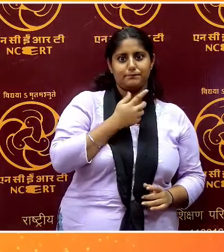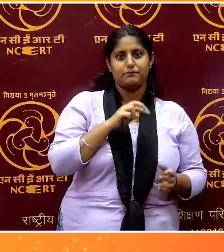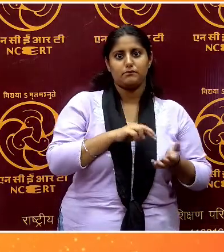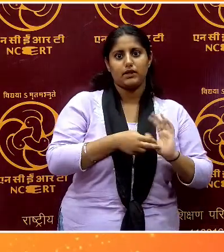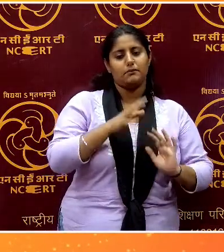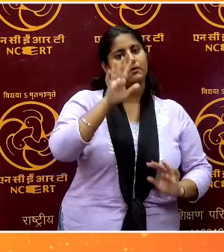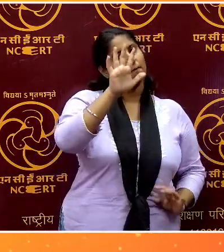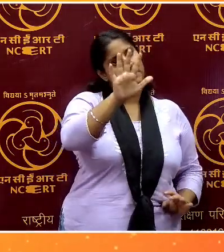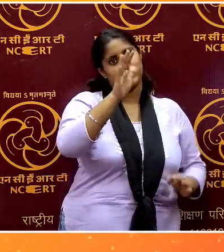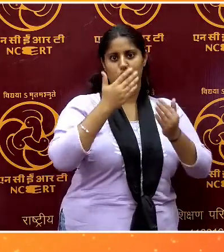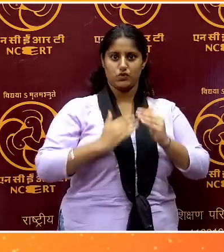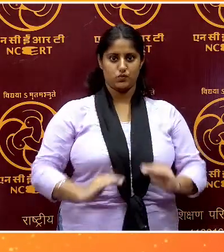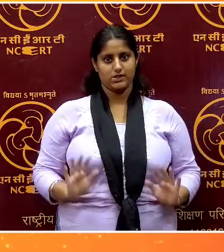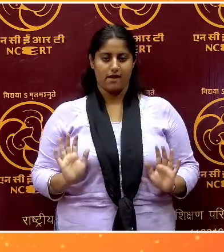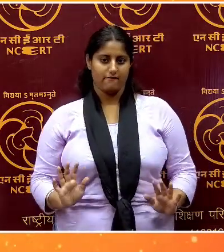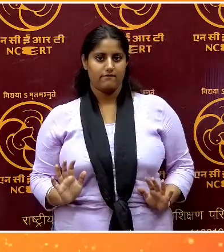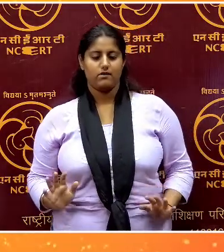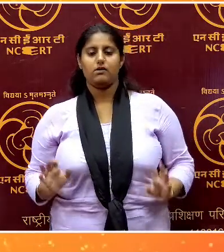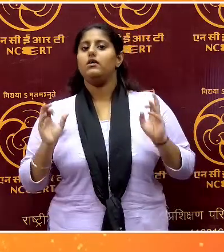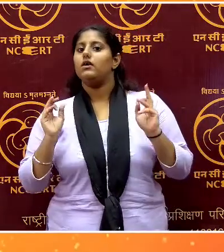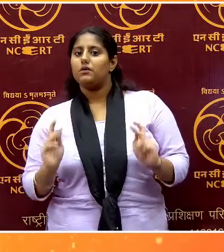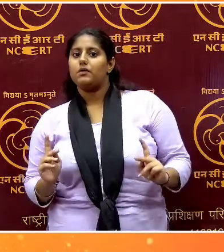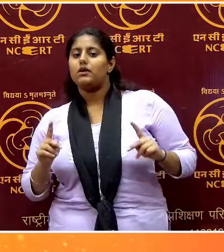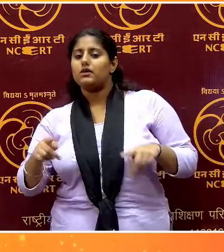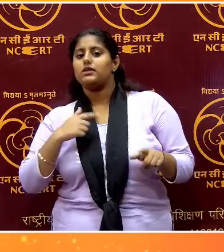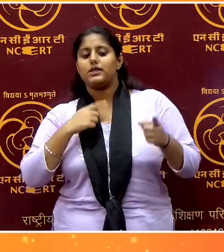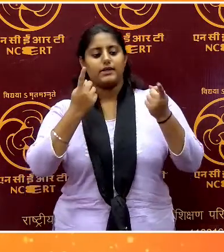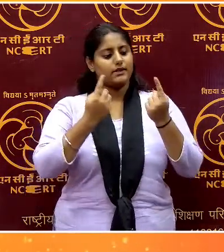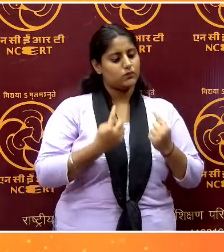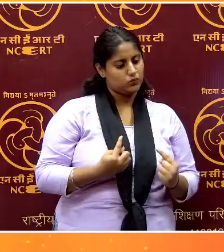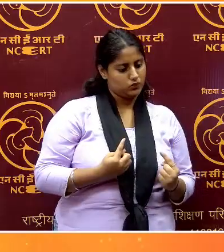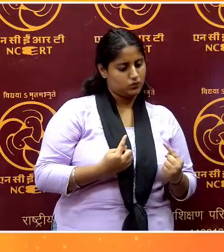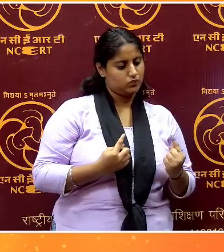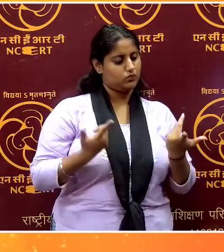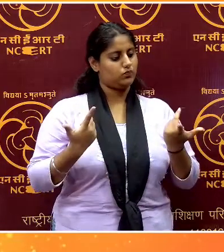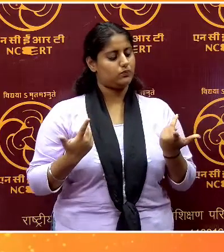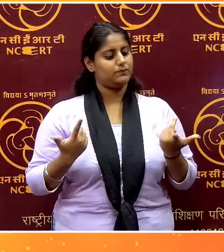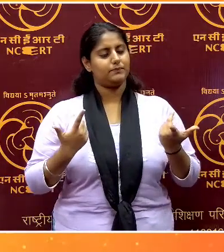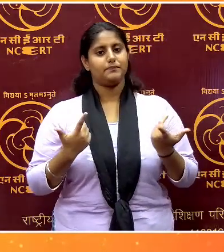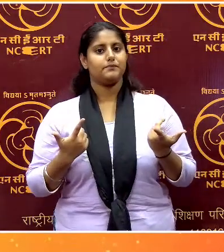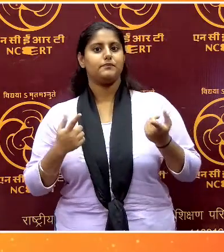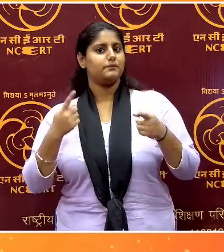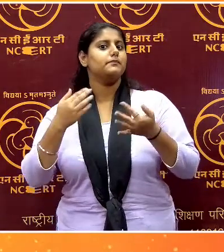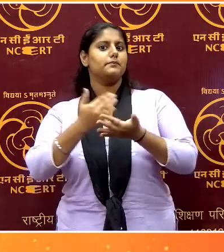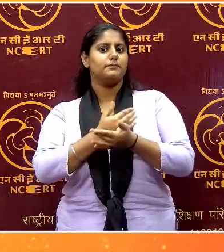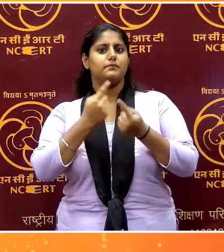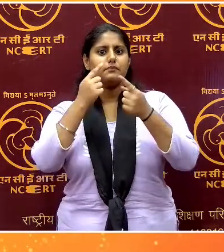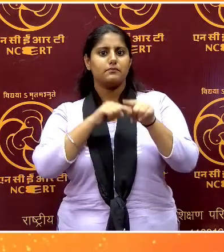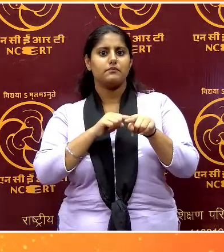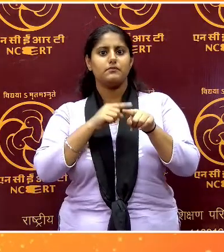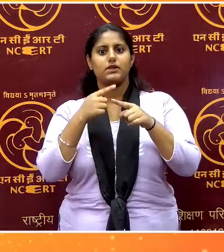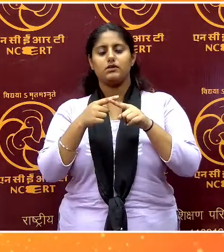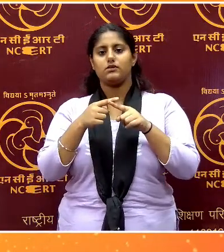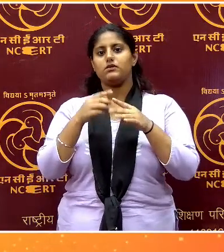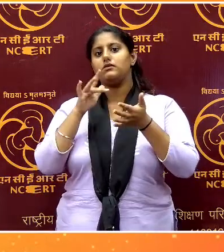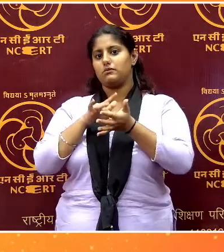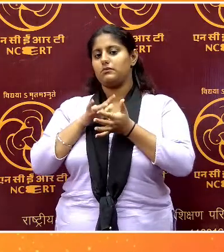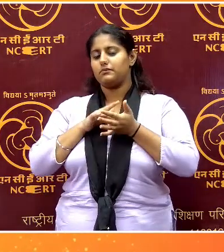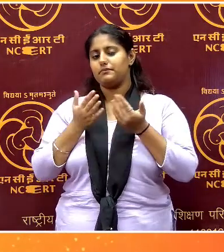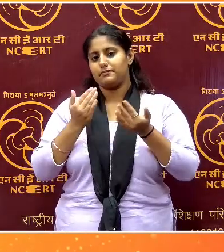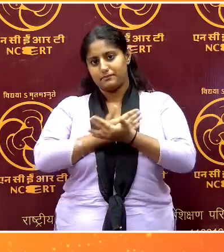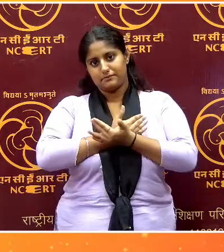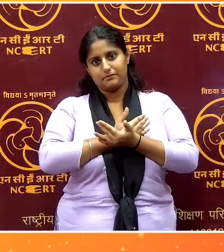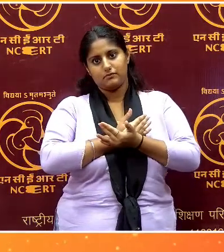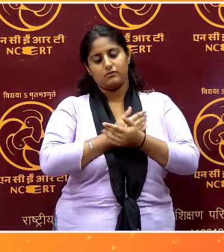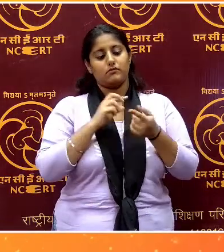5 students. Okay. So, she figured that that would save time and space also, isn't it? See,